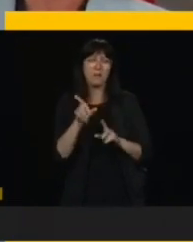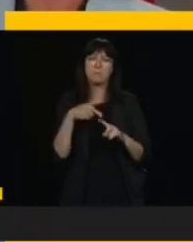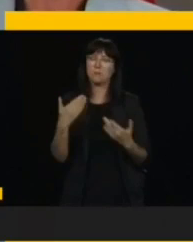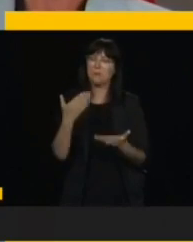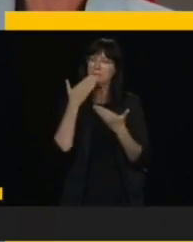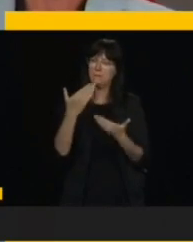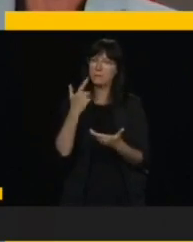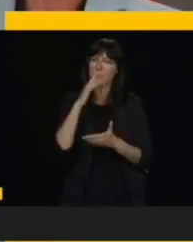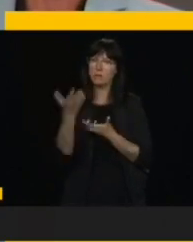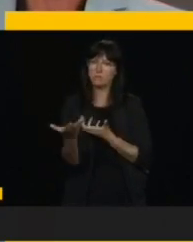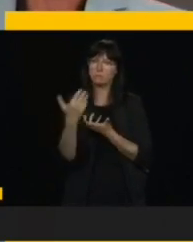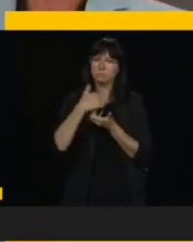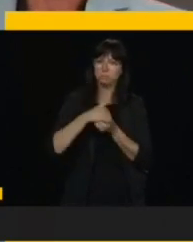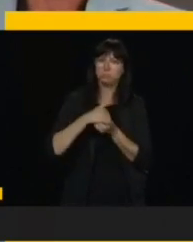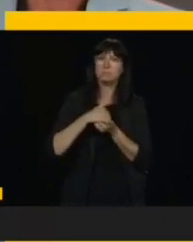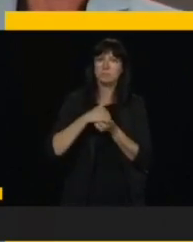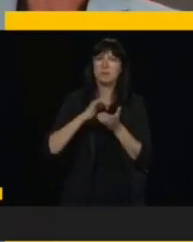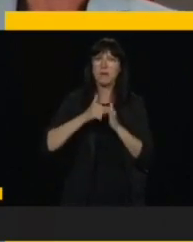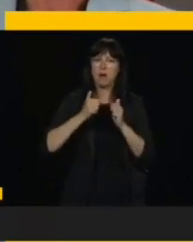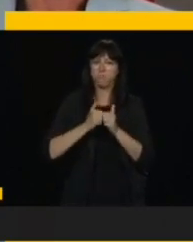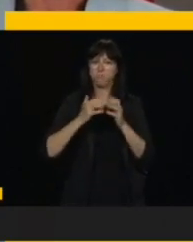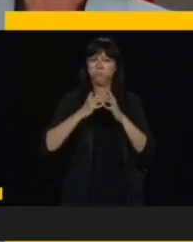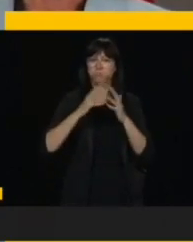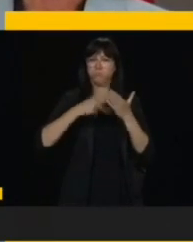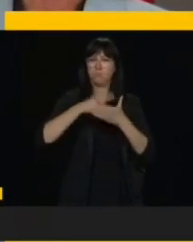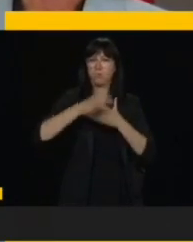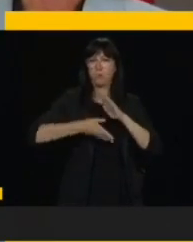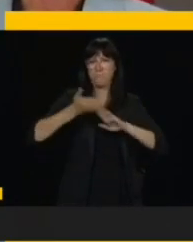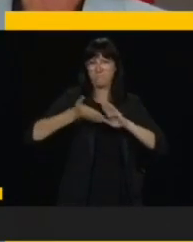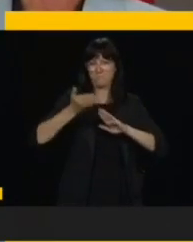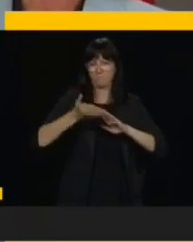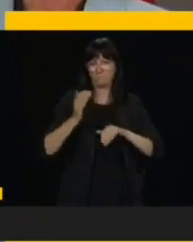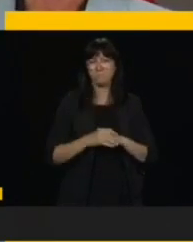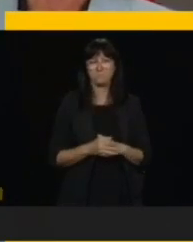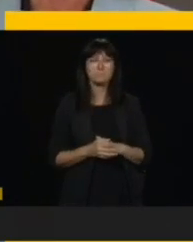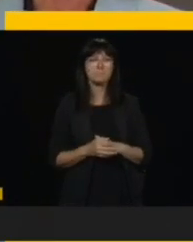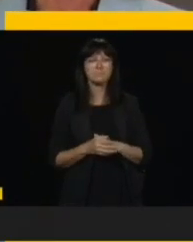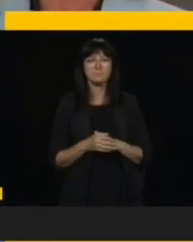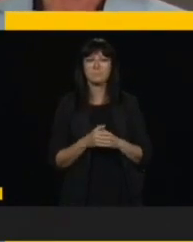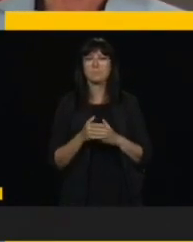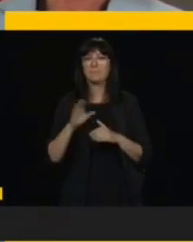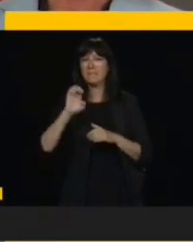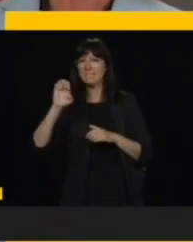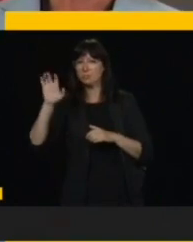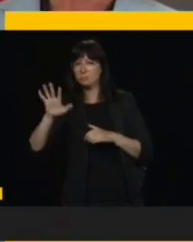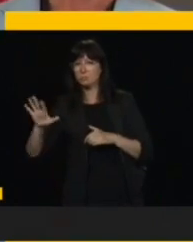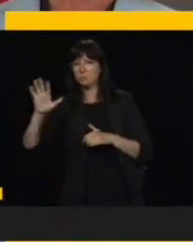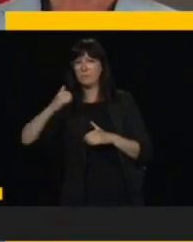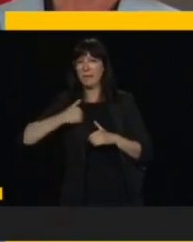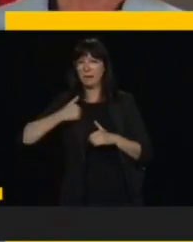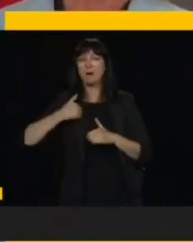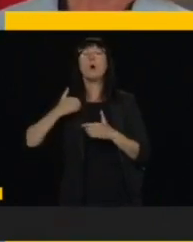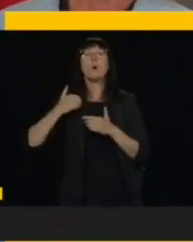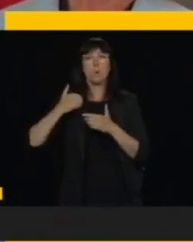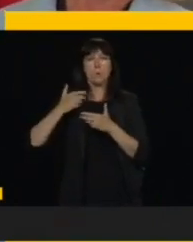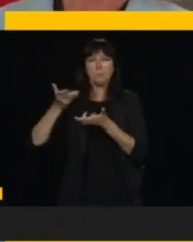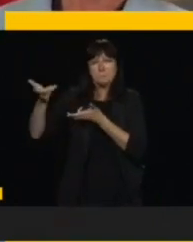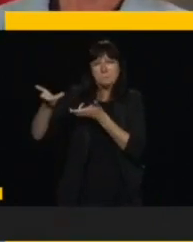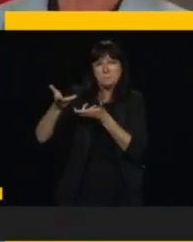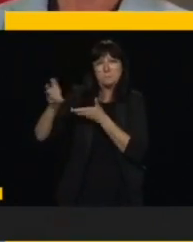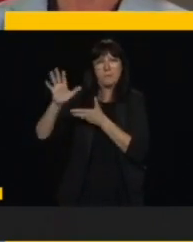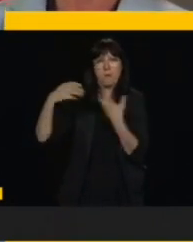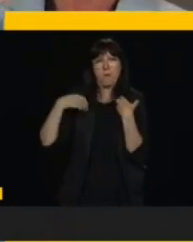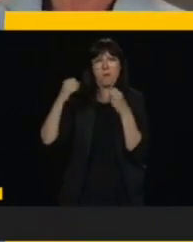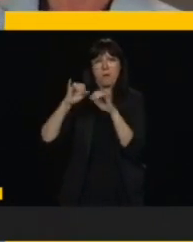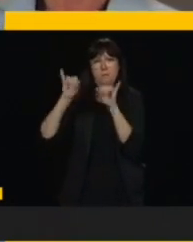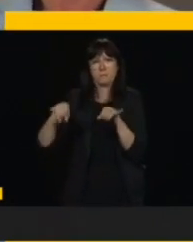partnership in getting this program up and running. We're working hard with our Atlantic provincial partners to integrate their health systems into